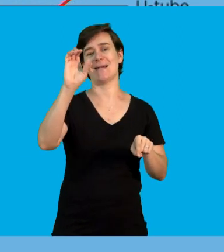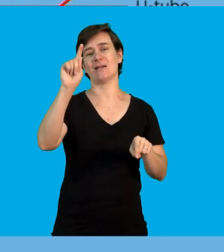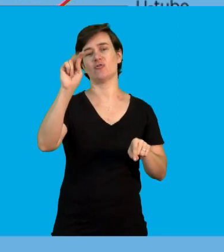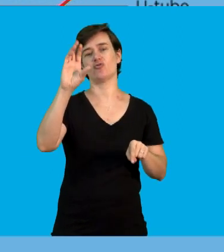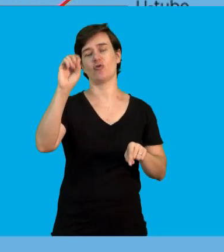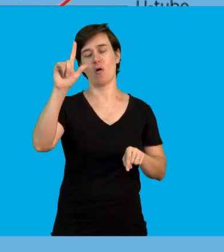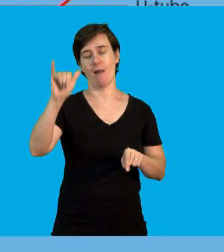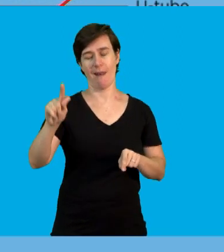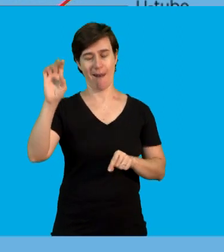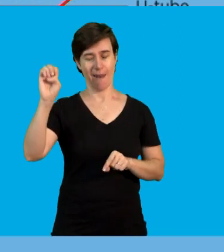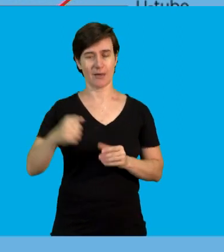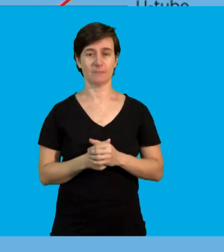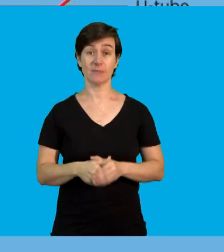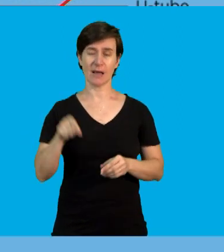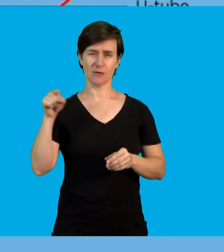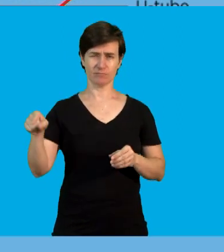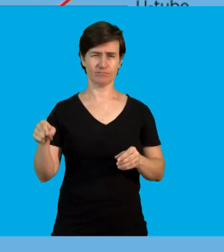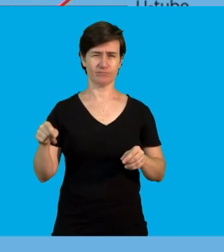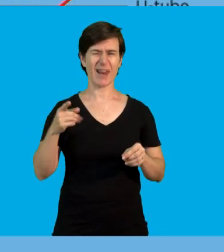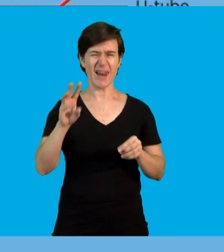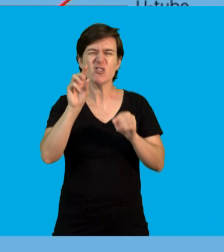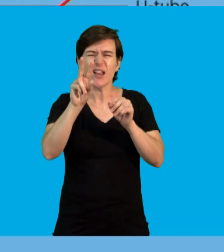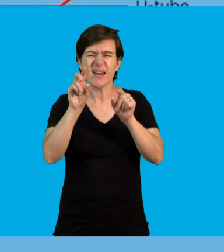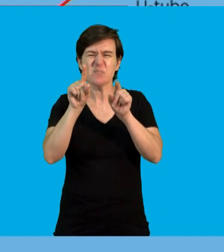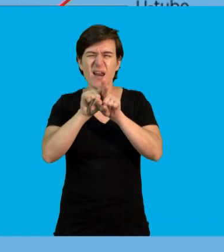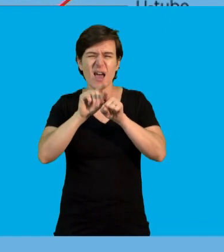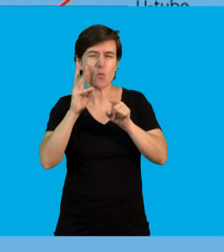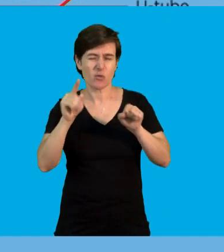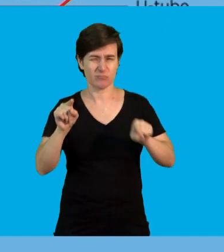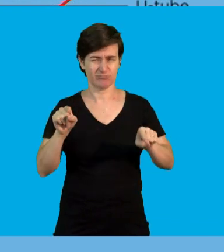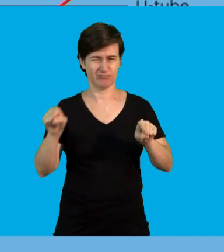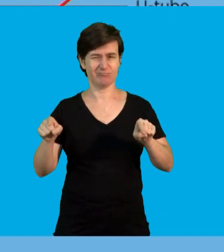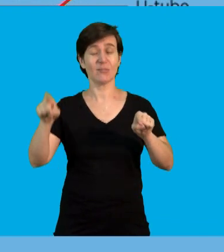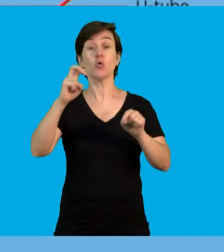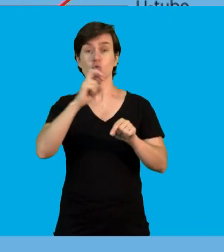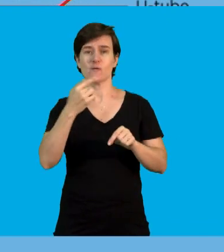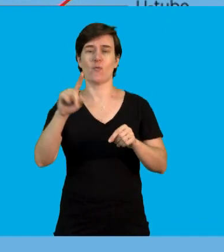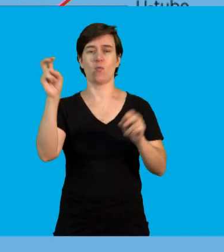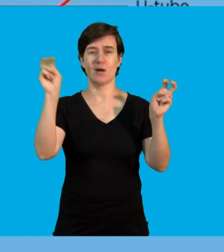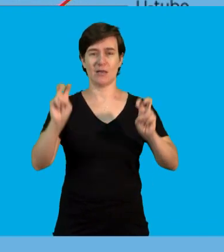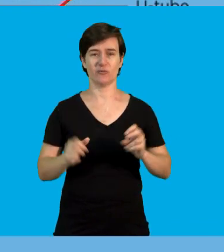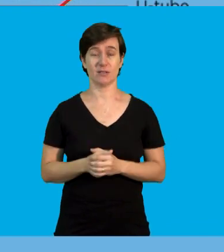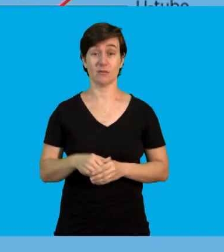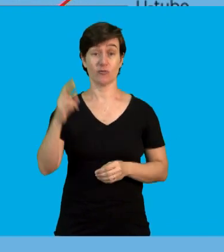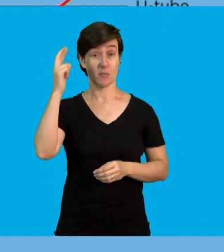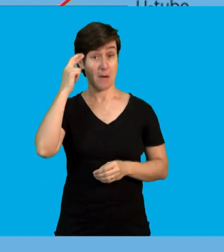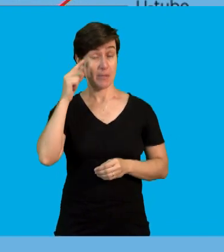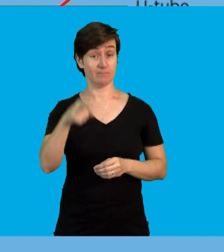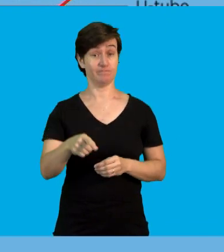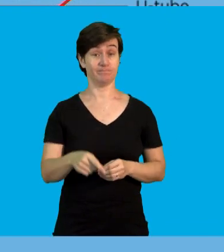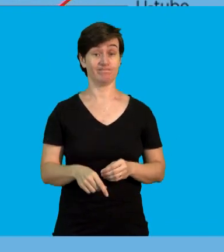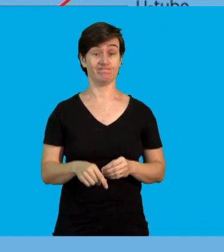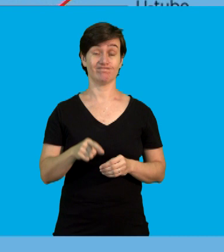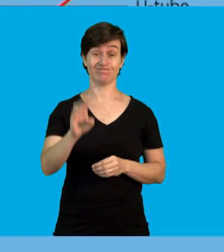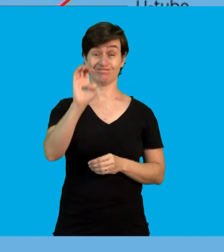Now this solution is used to conduct electricity. So as we are saying that an electric cell consists of two terminals, which are